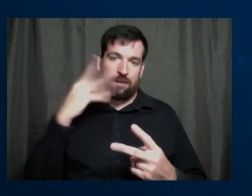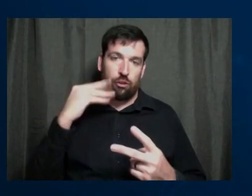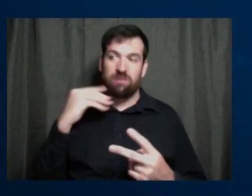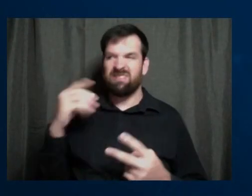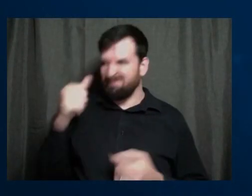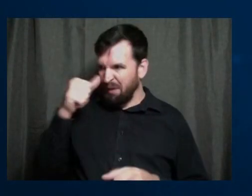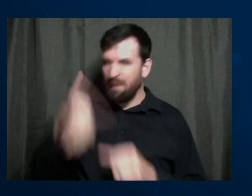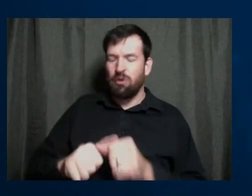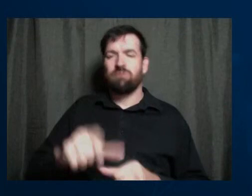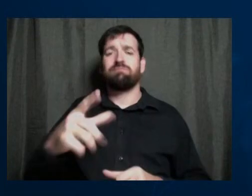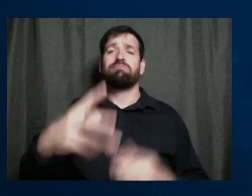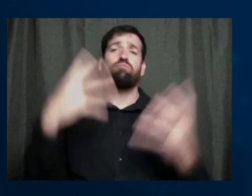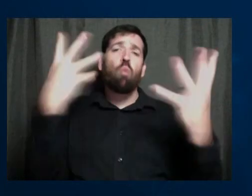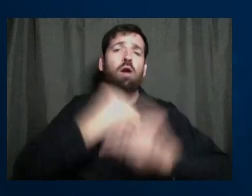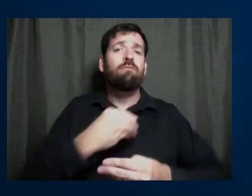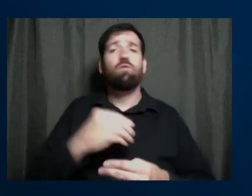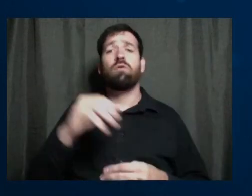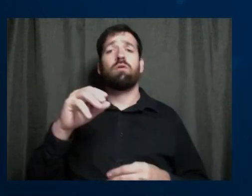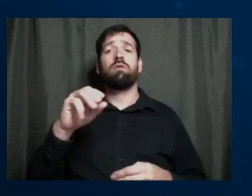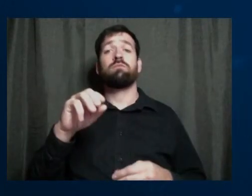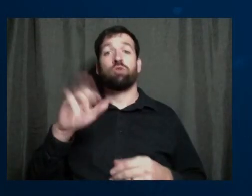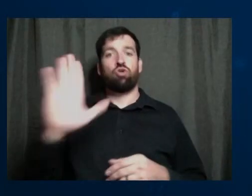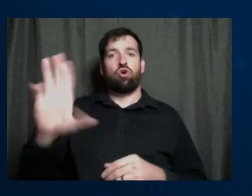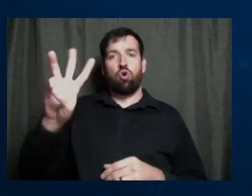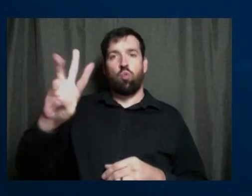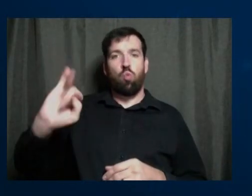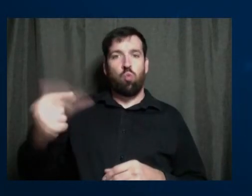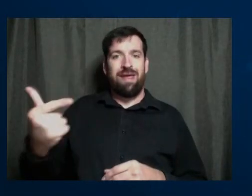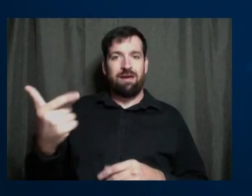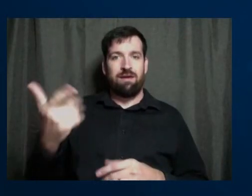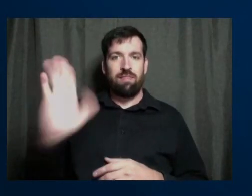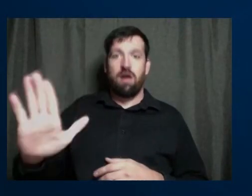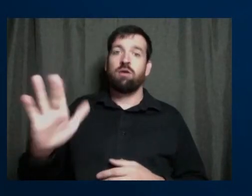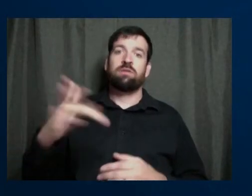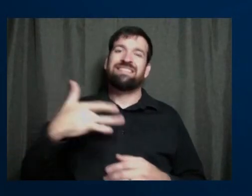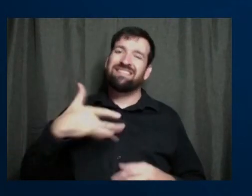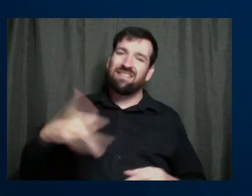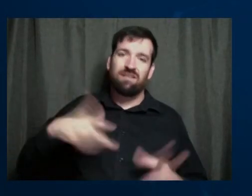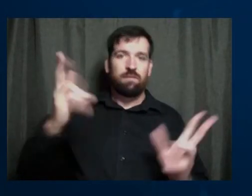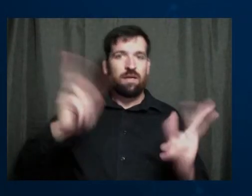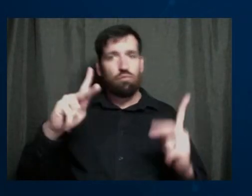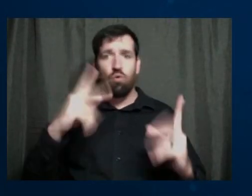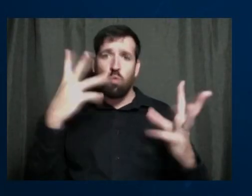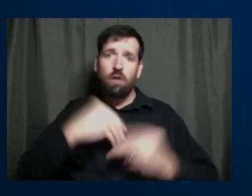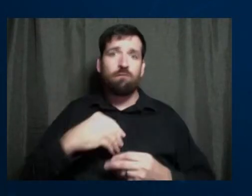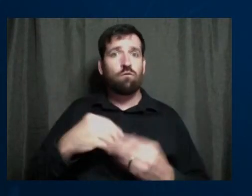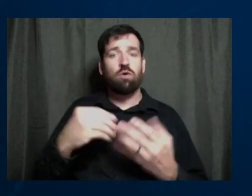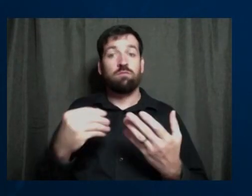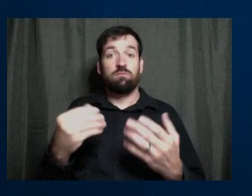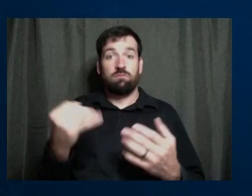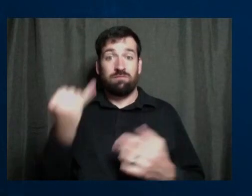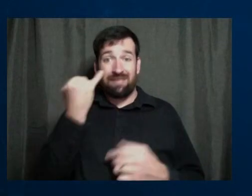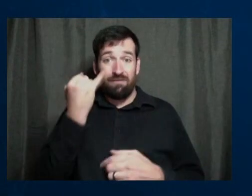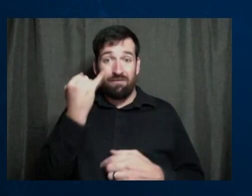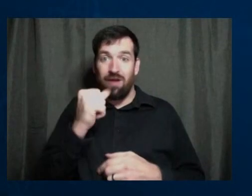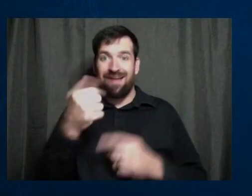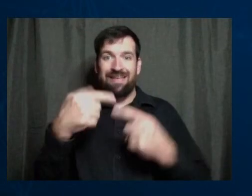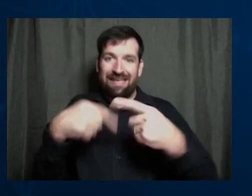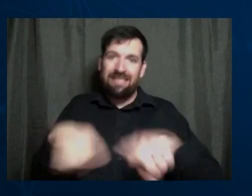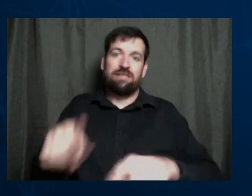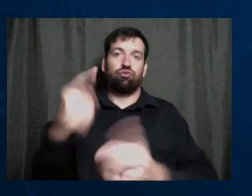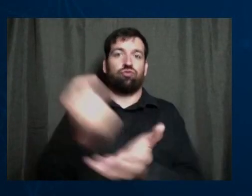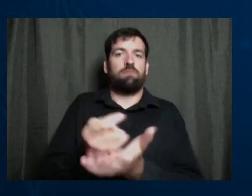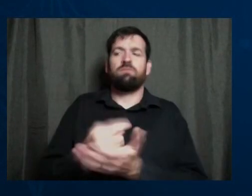She got her wig there. Wonderful, sensitive people, wonderful selection, even if you're not in treatment. And I think I was talking to you last